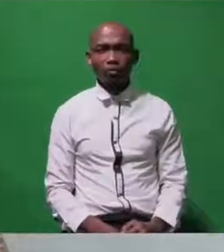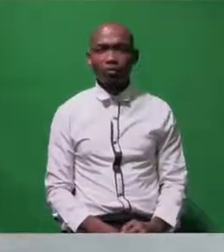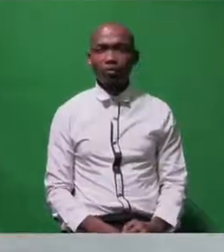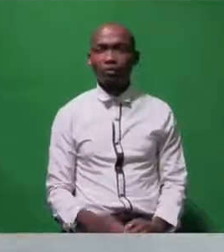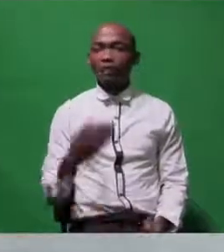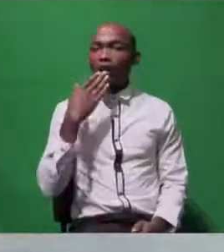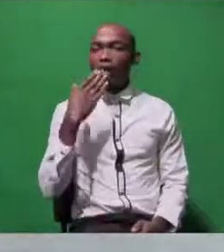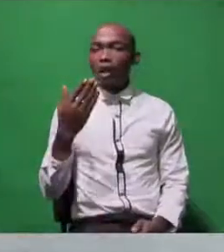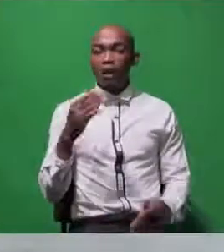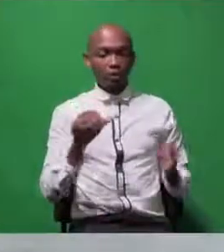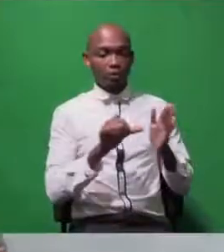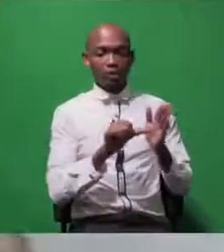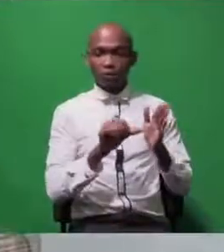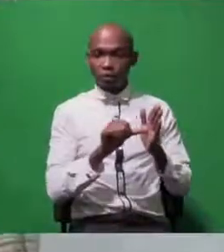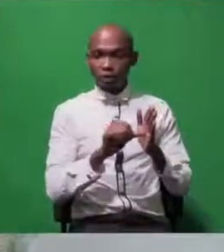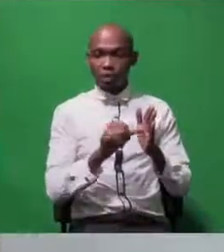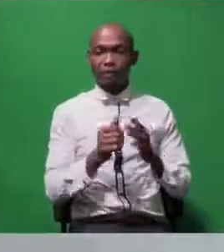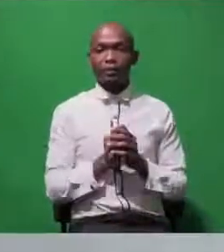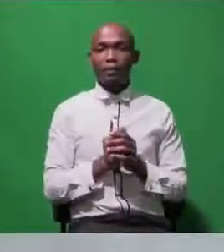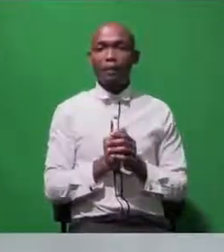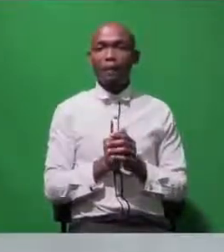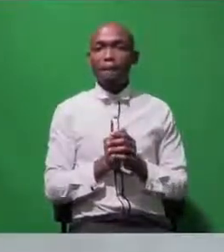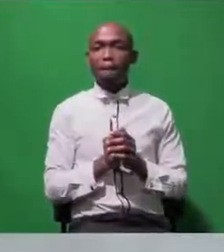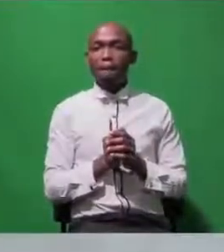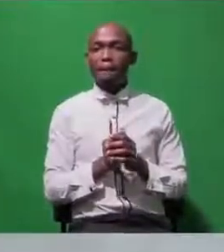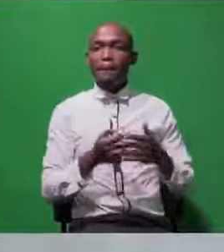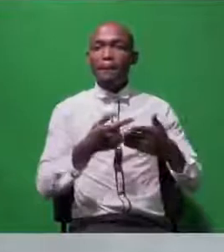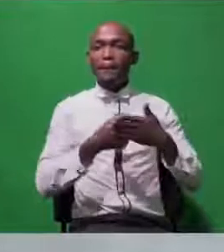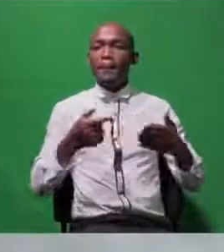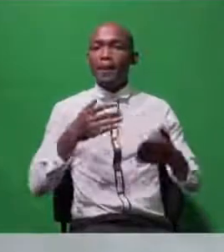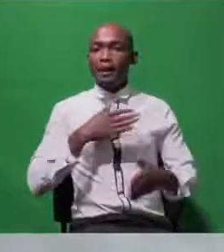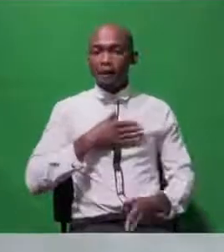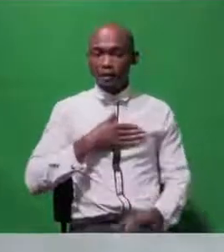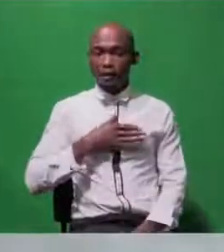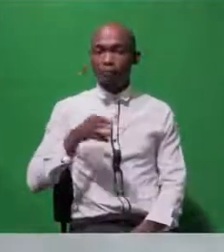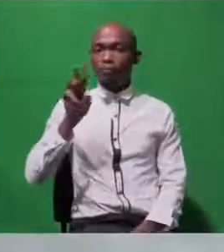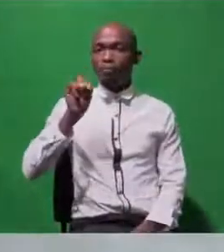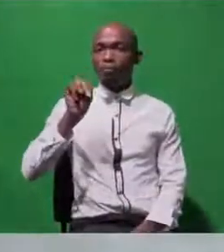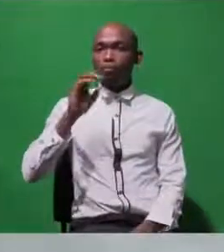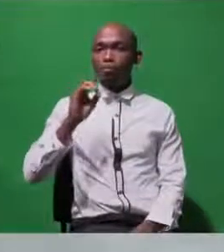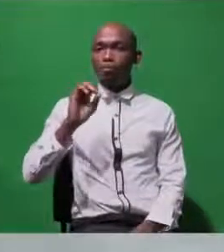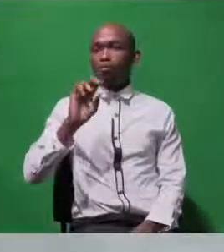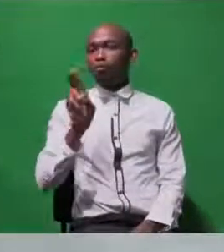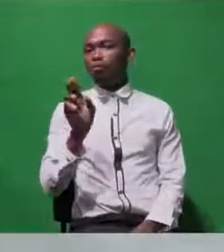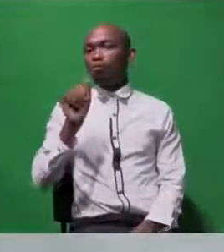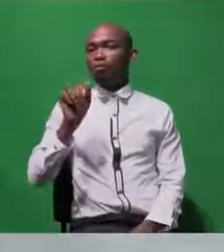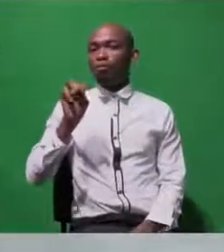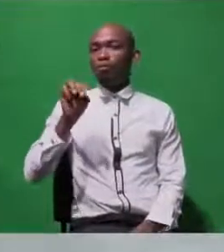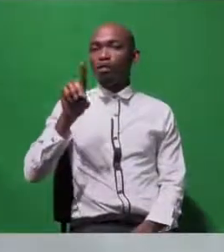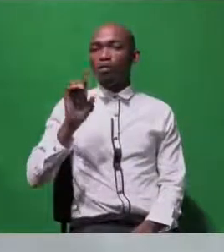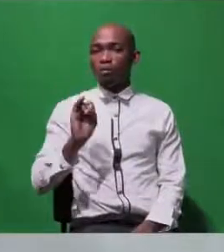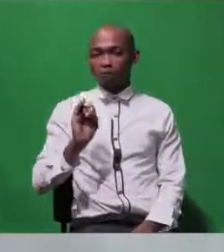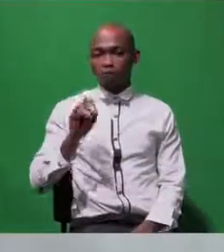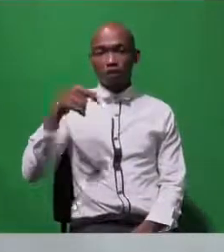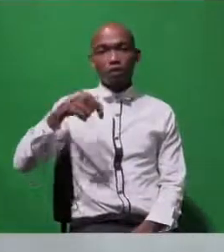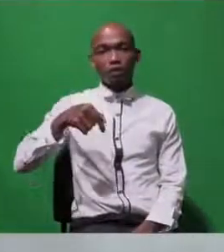Hello students, my name is Sir Mohammed. Today I will